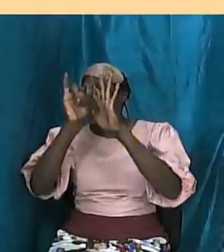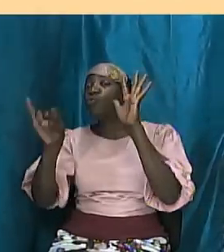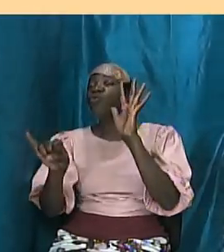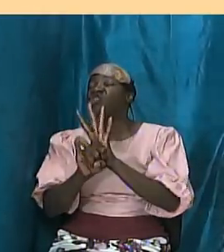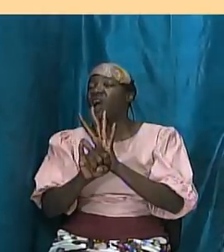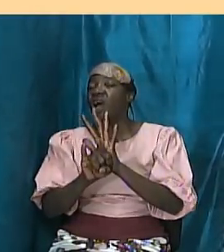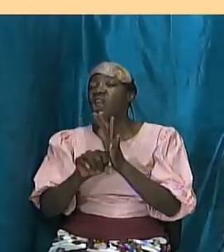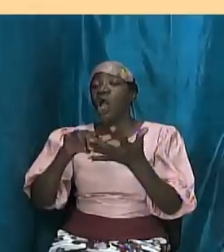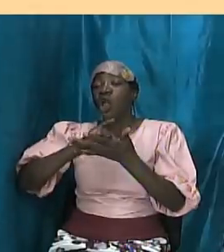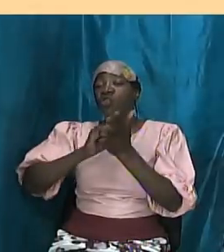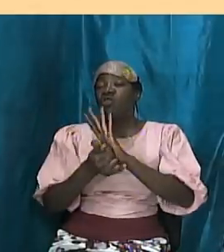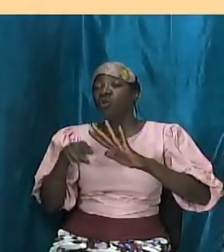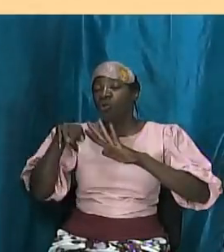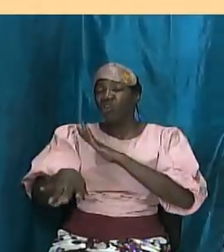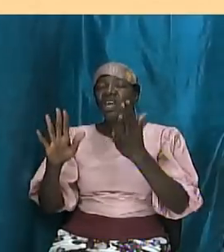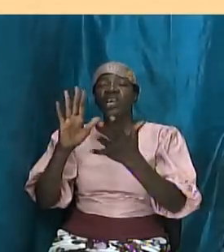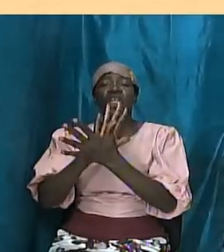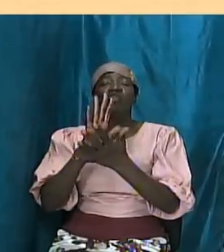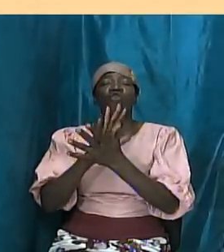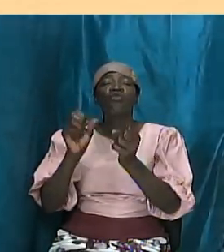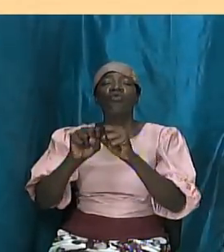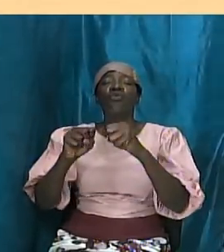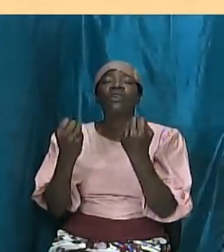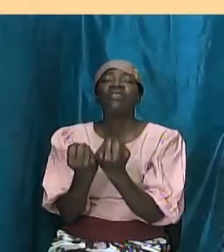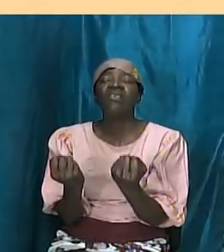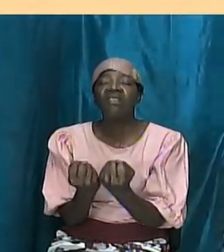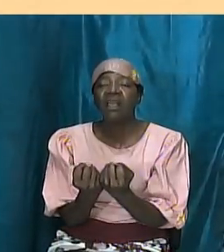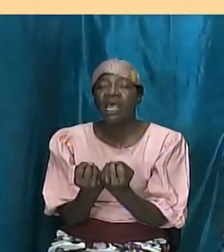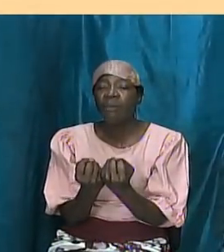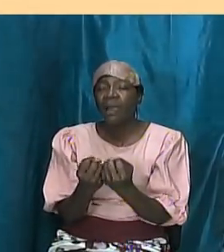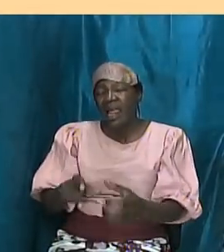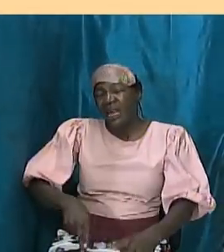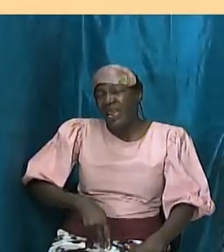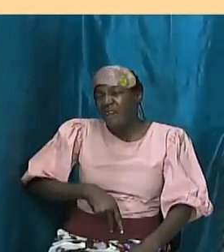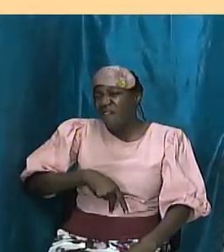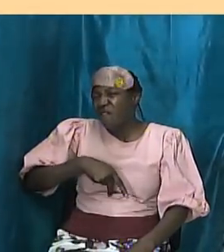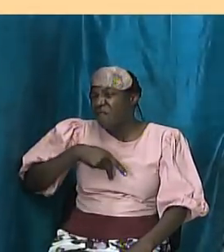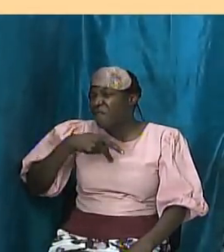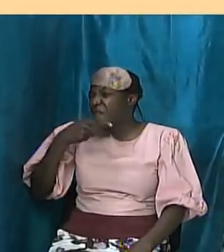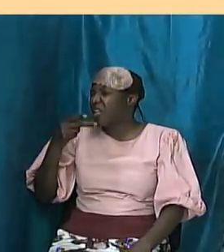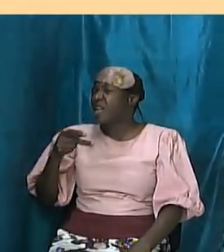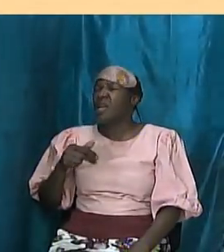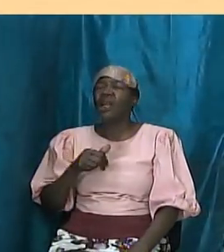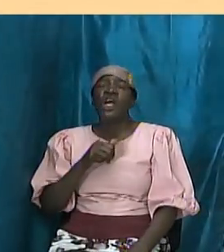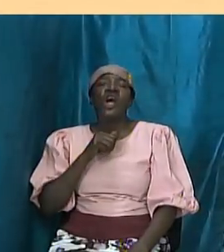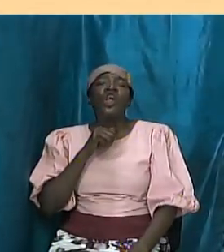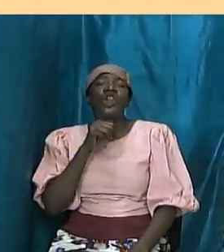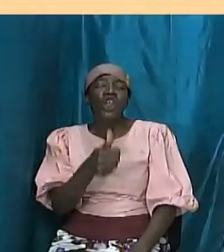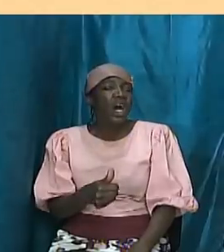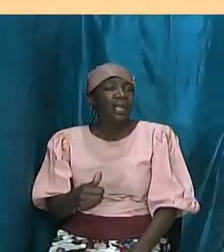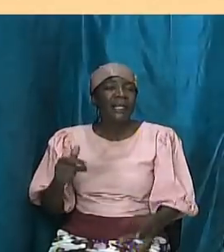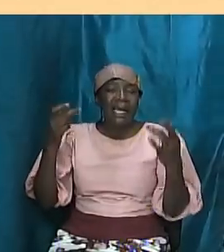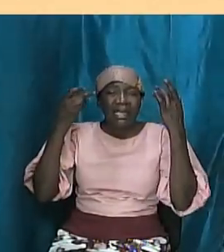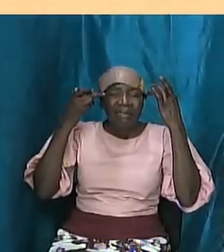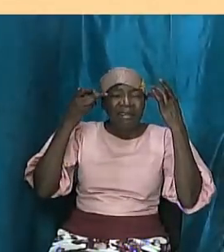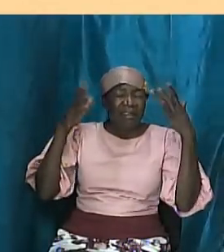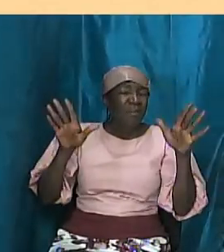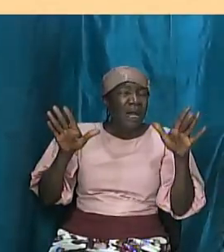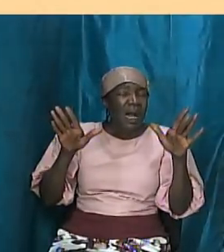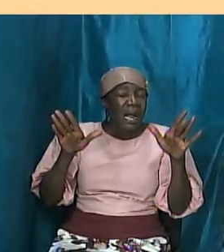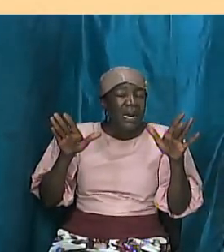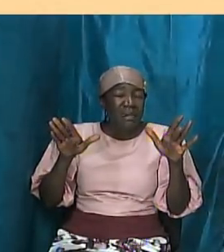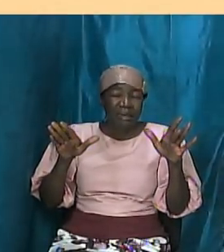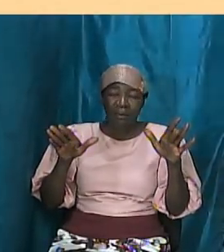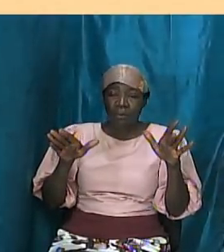into our school systems feel belittled, feel unintelligent if they put